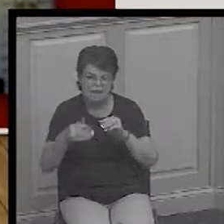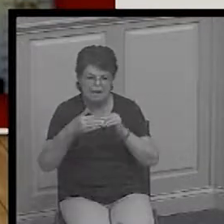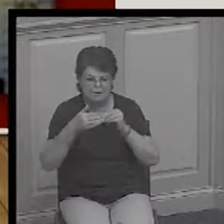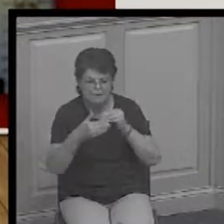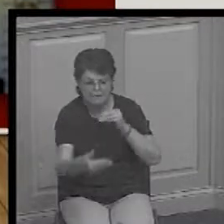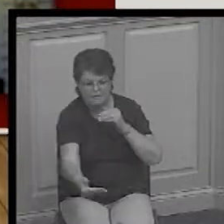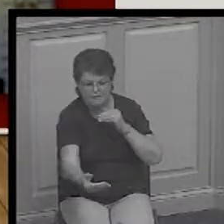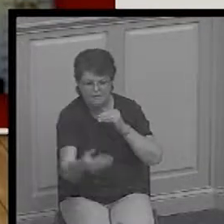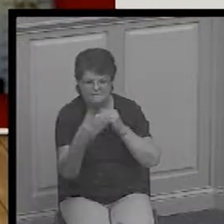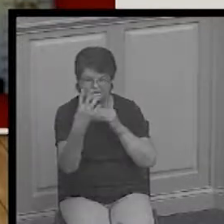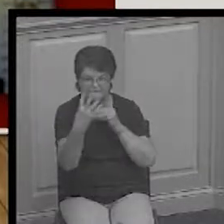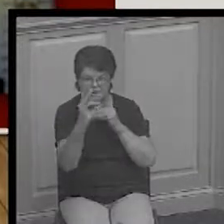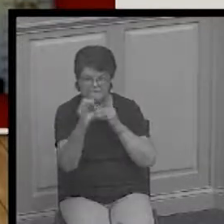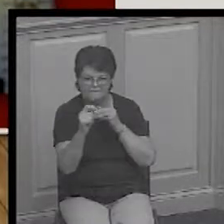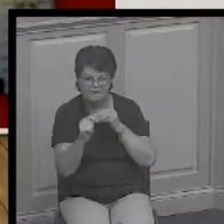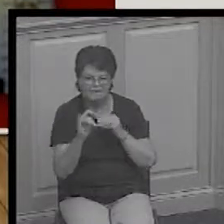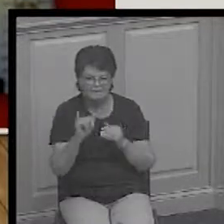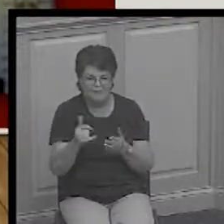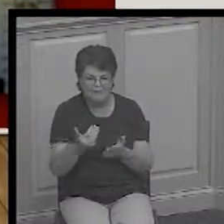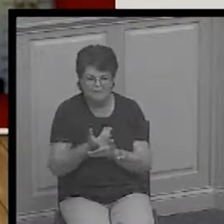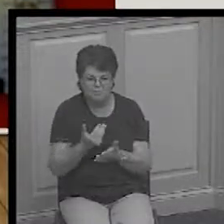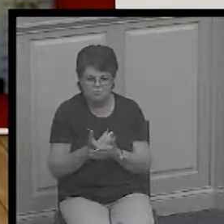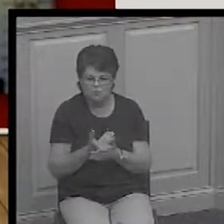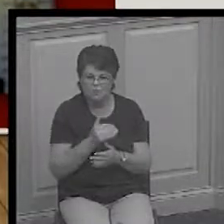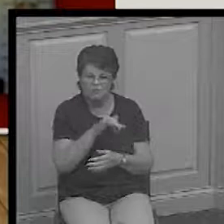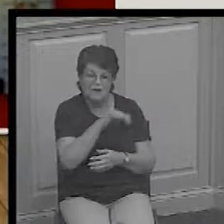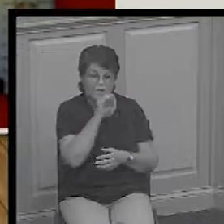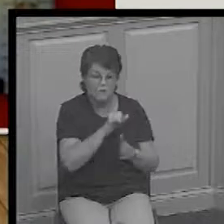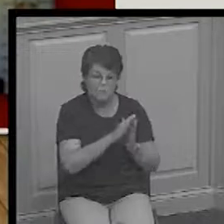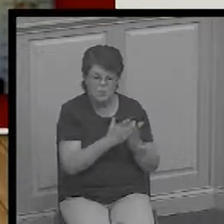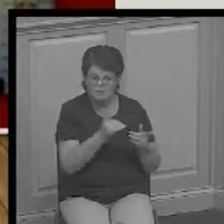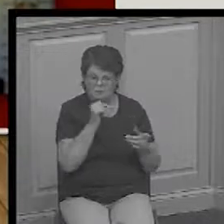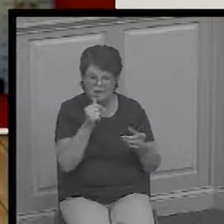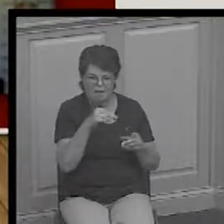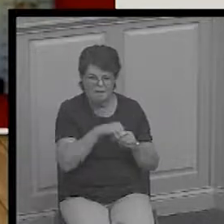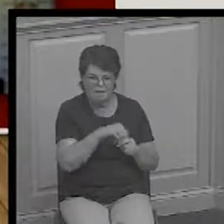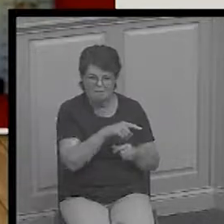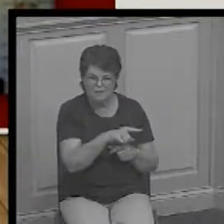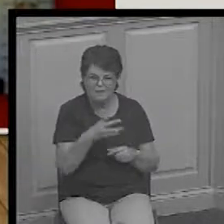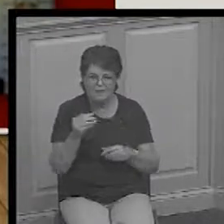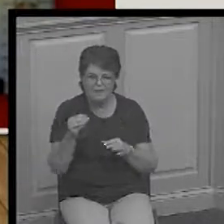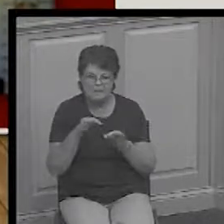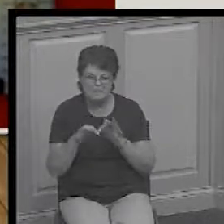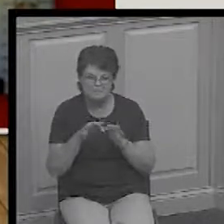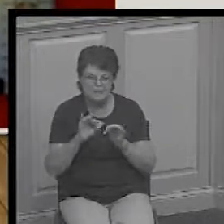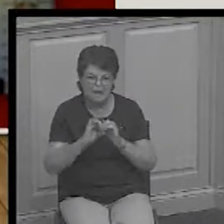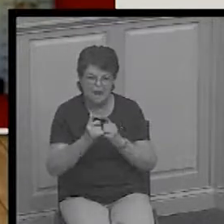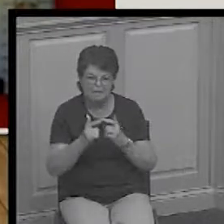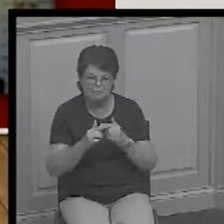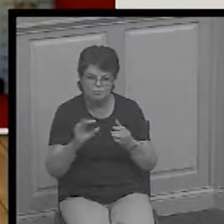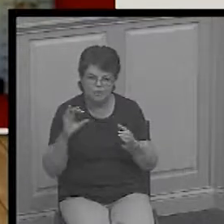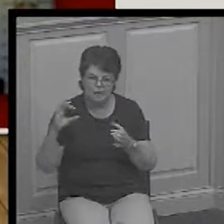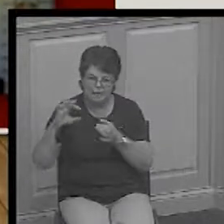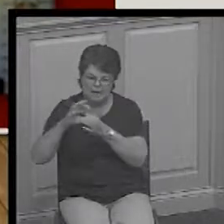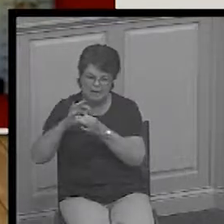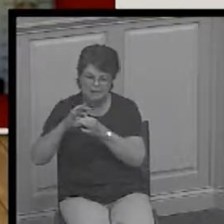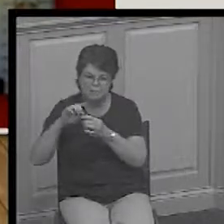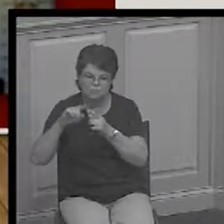And that is new. We did not have that in the old guidelines. It explains how to attach an awning to a